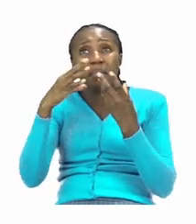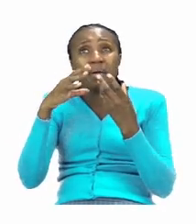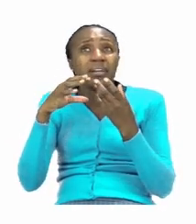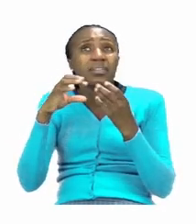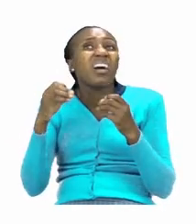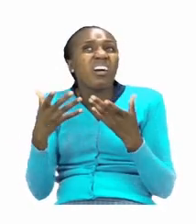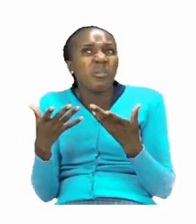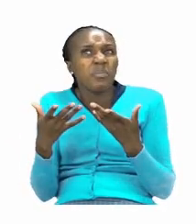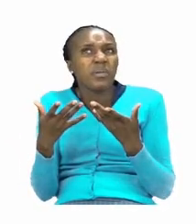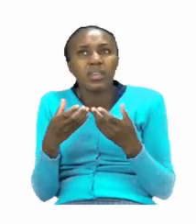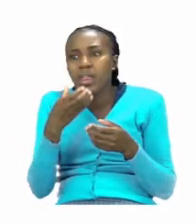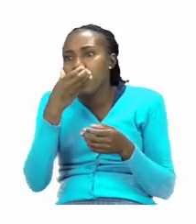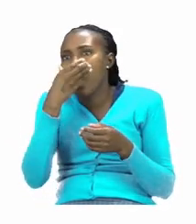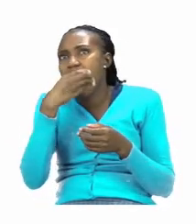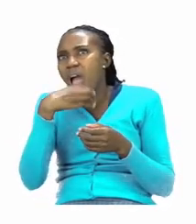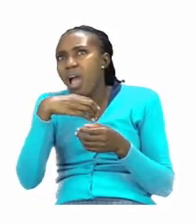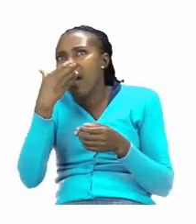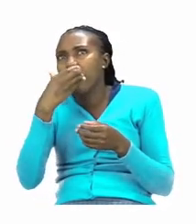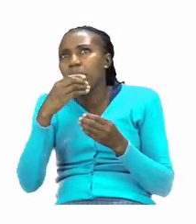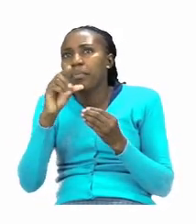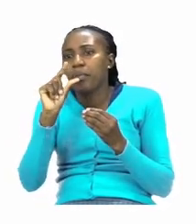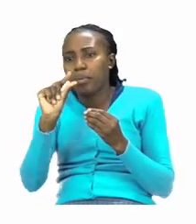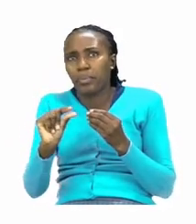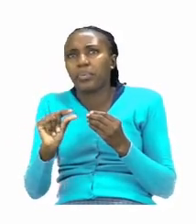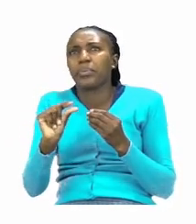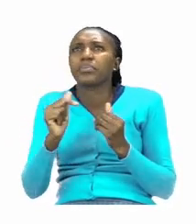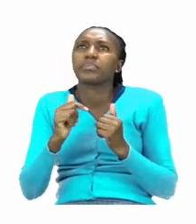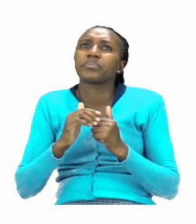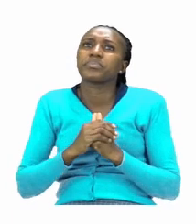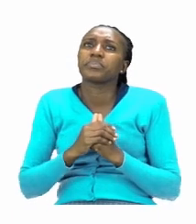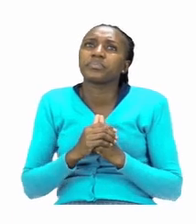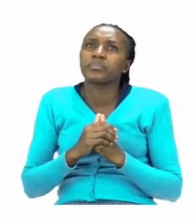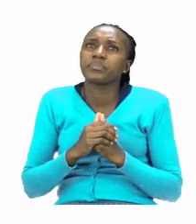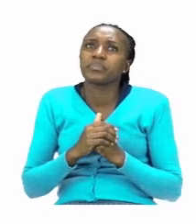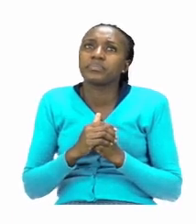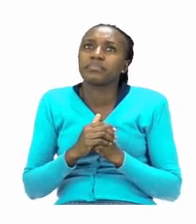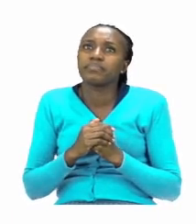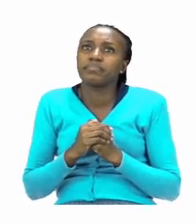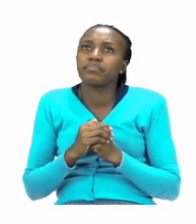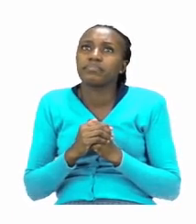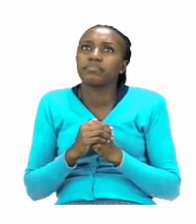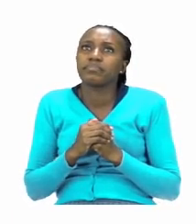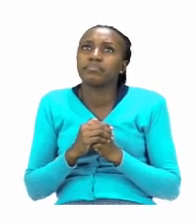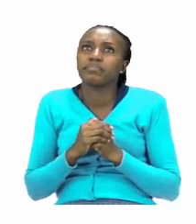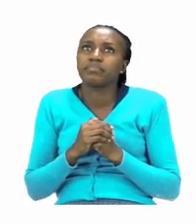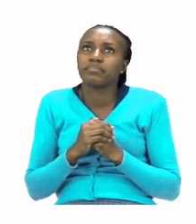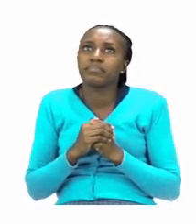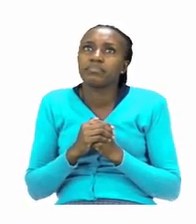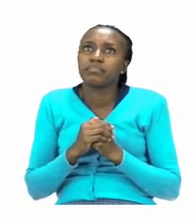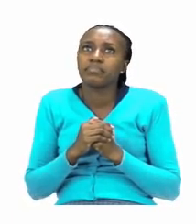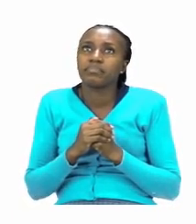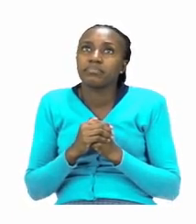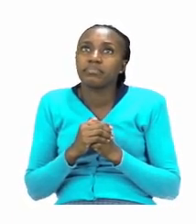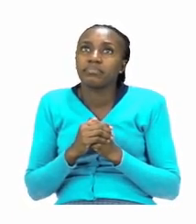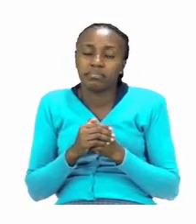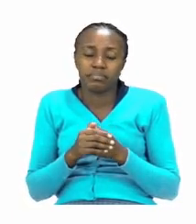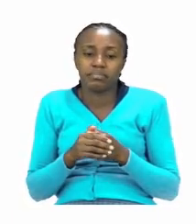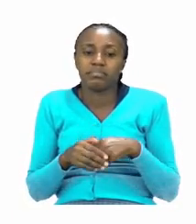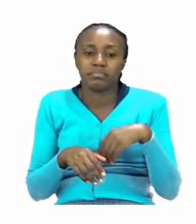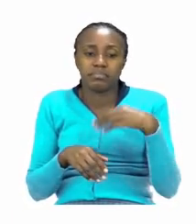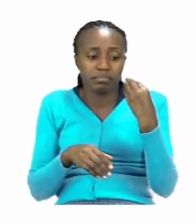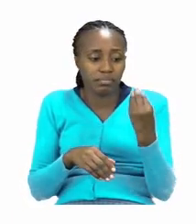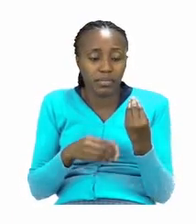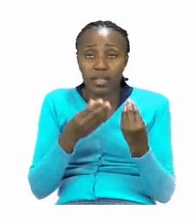B says, how many more pears are there than